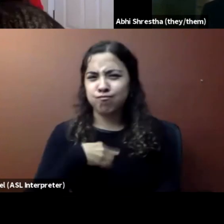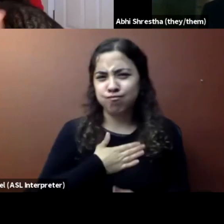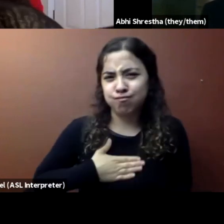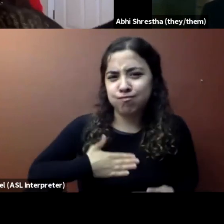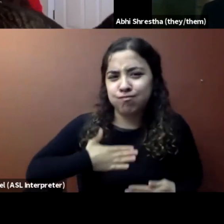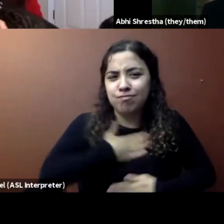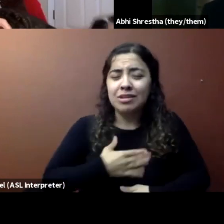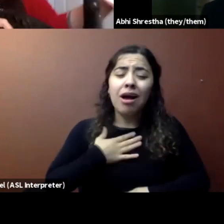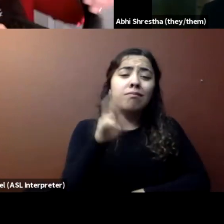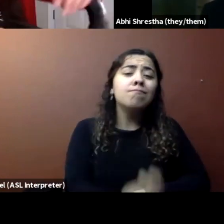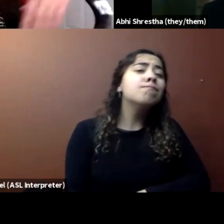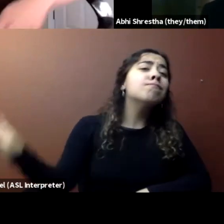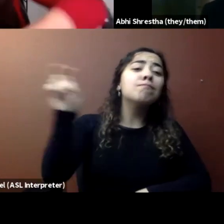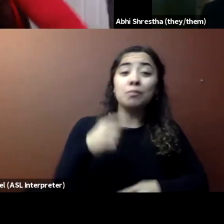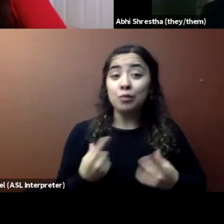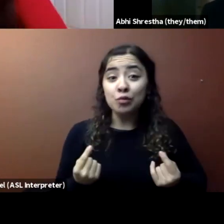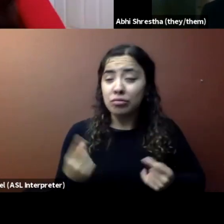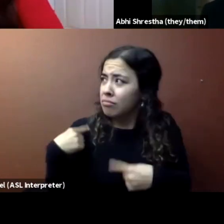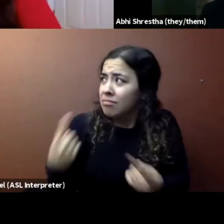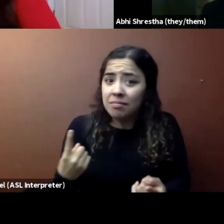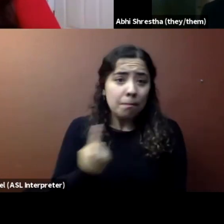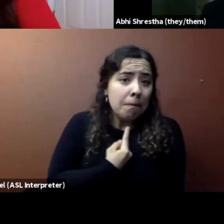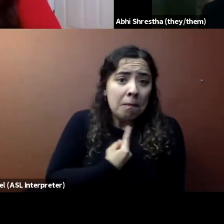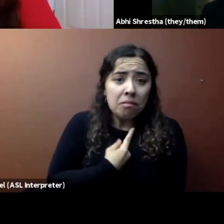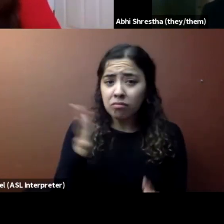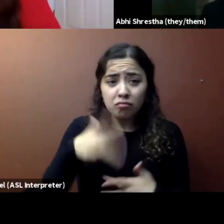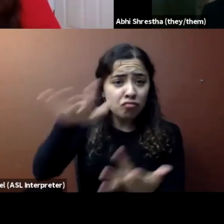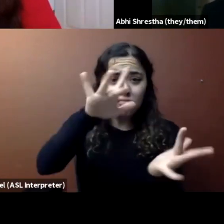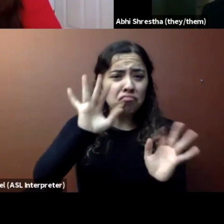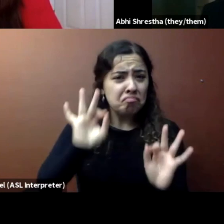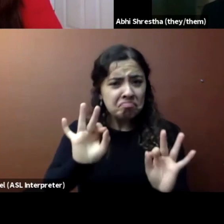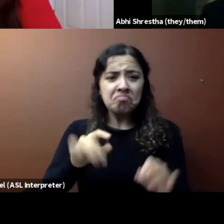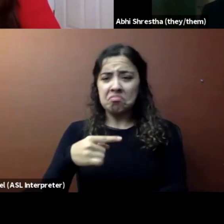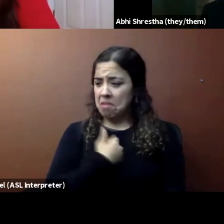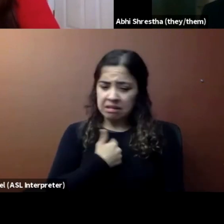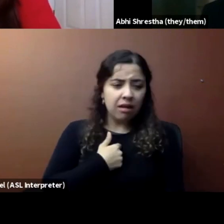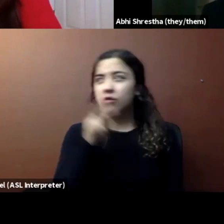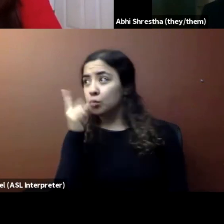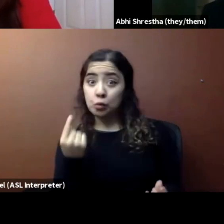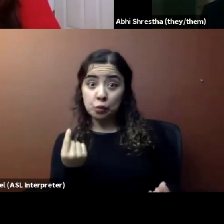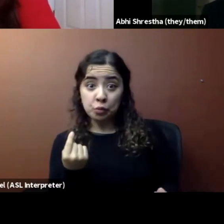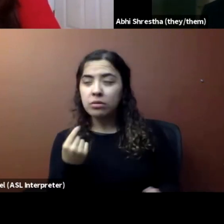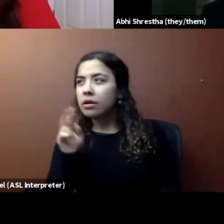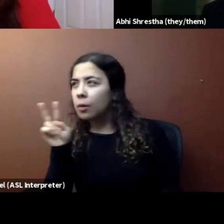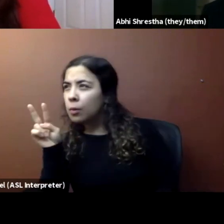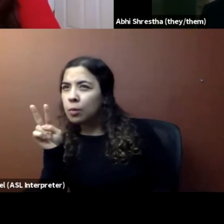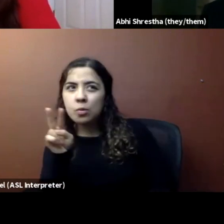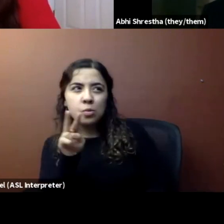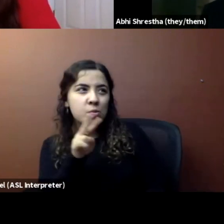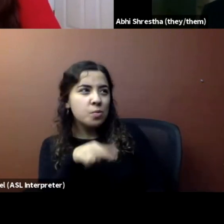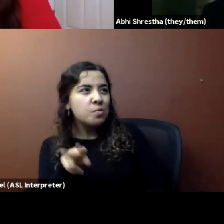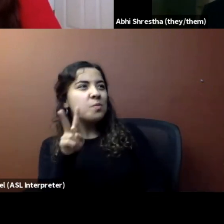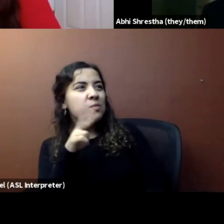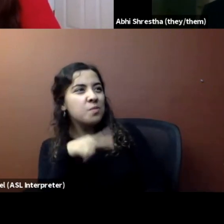I travel, which I've done a lot by myself, it's a lot of just that, just watching and appreciating the world.